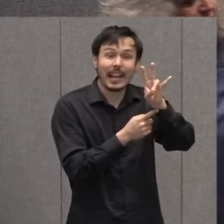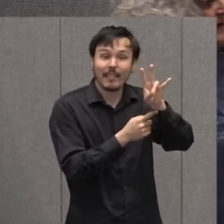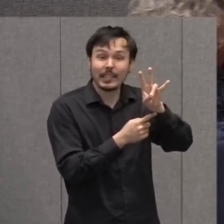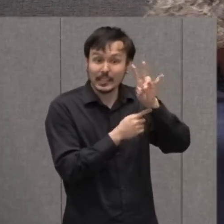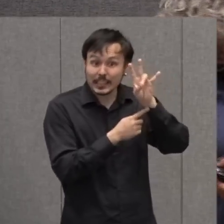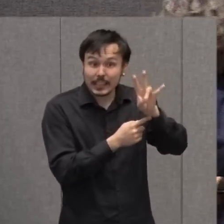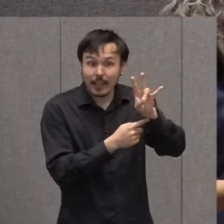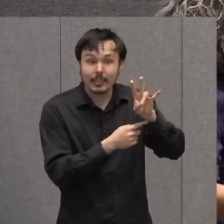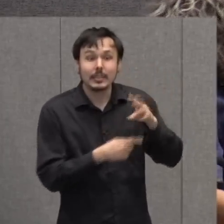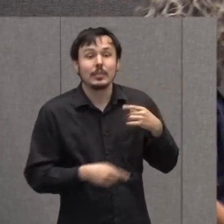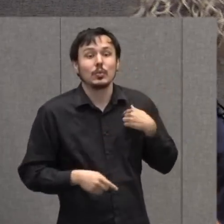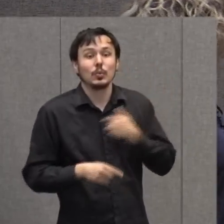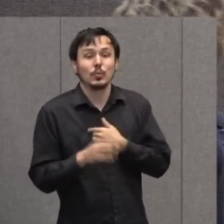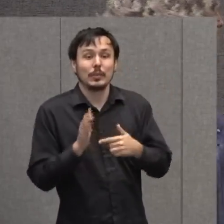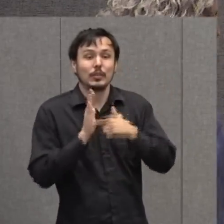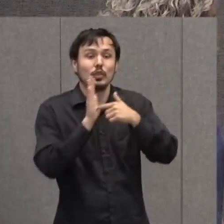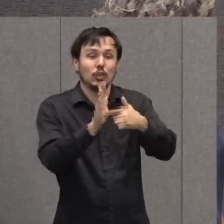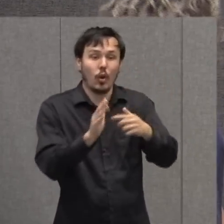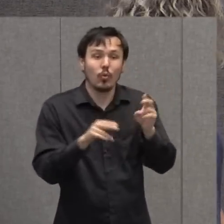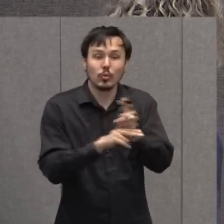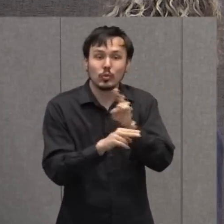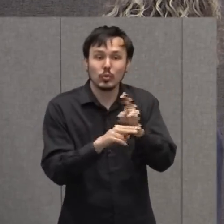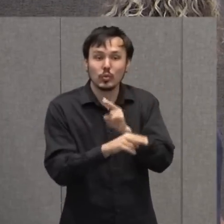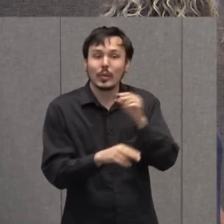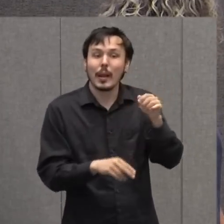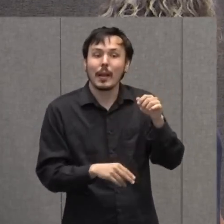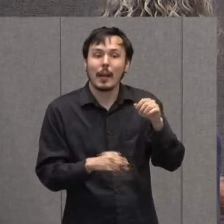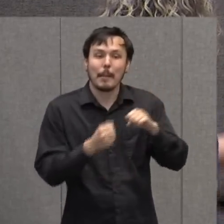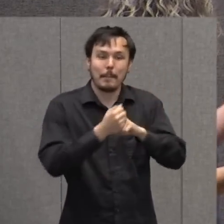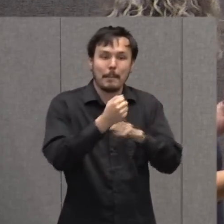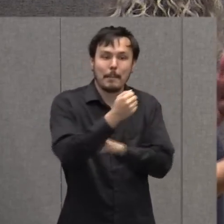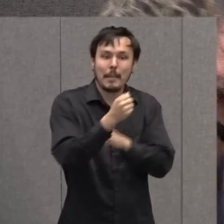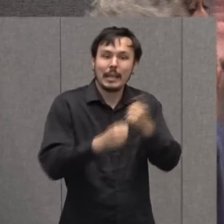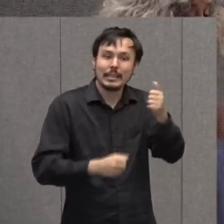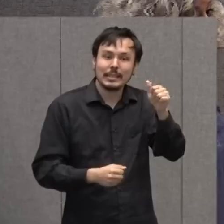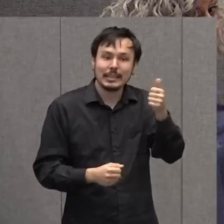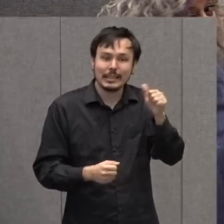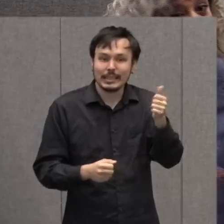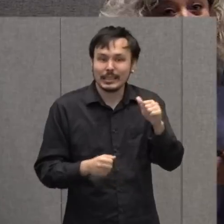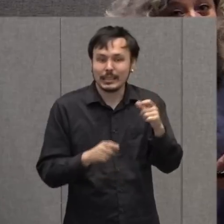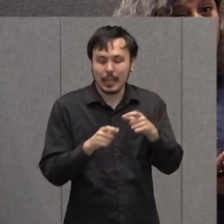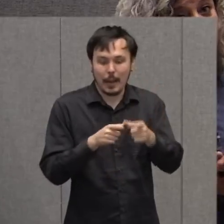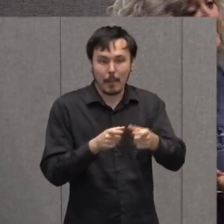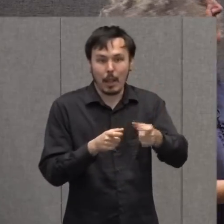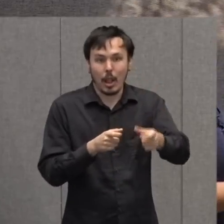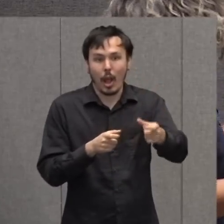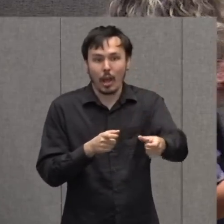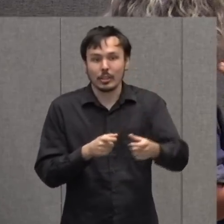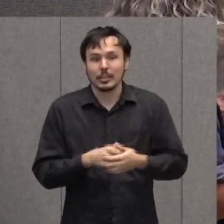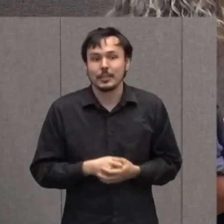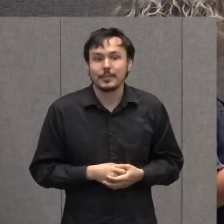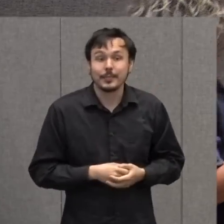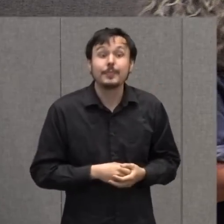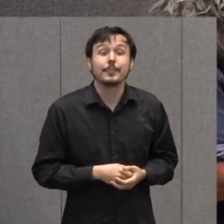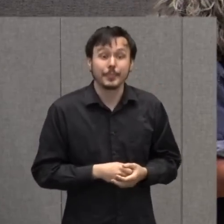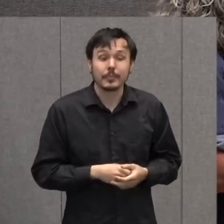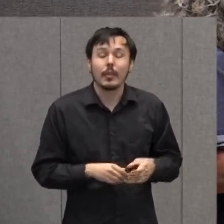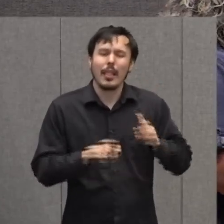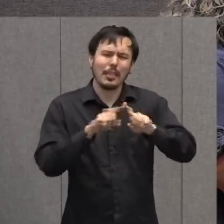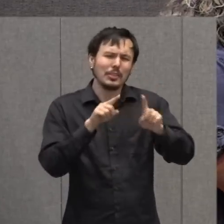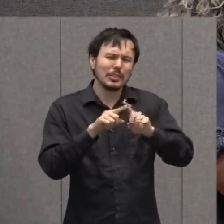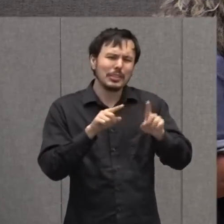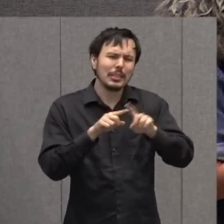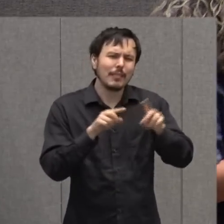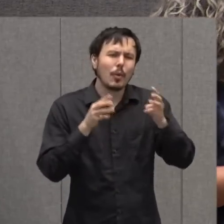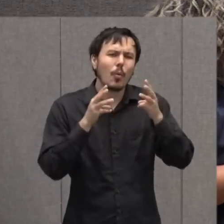we represented it using base 10 blocks. Good job, Ms. Grubb. Awesome. So there's other ways that we can represent